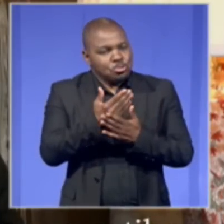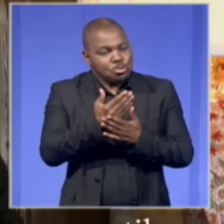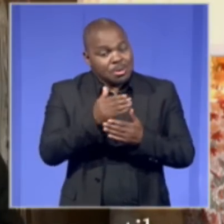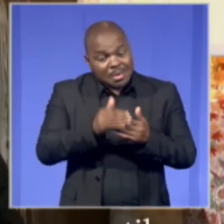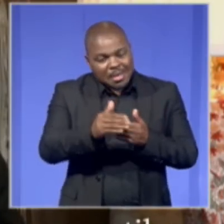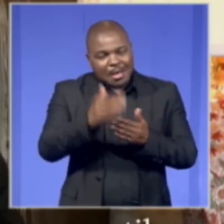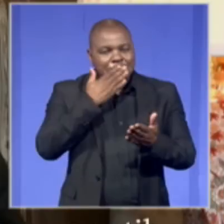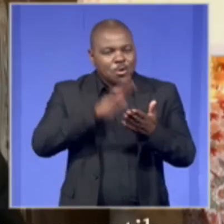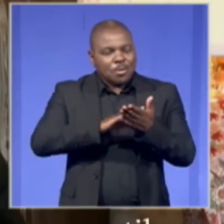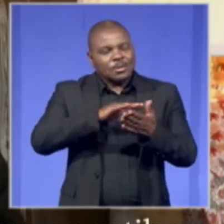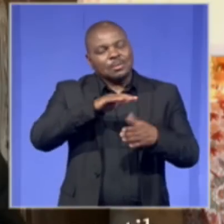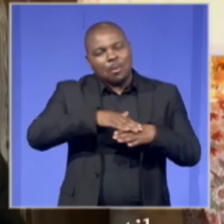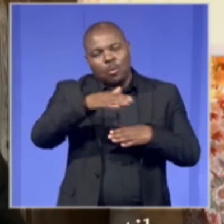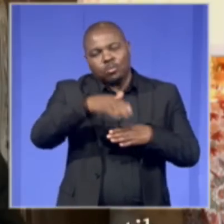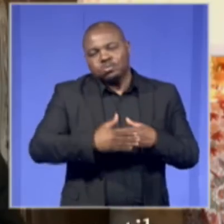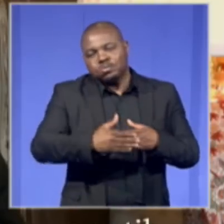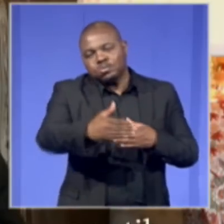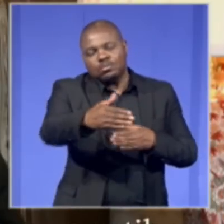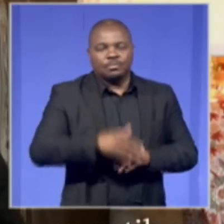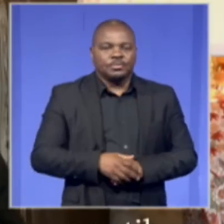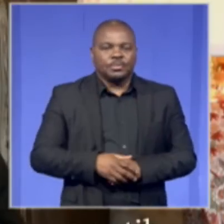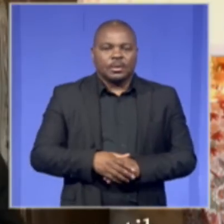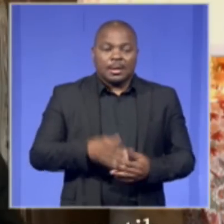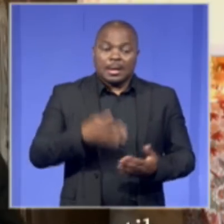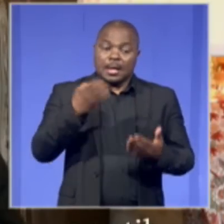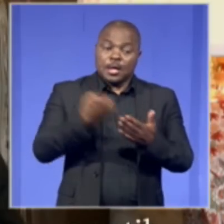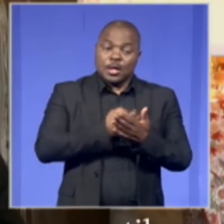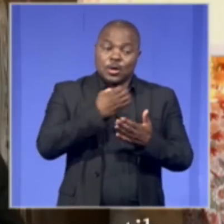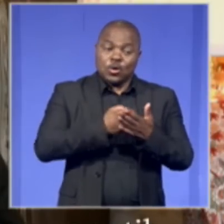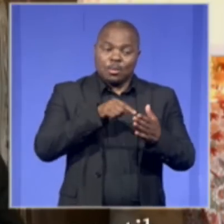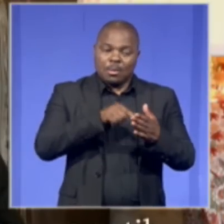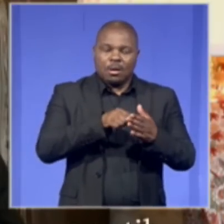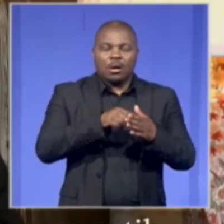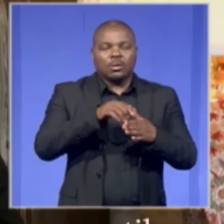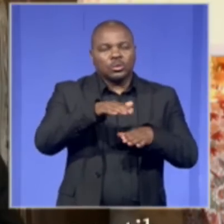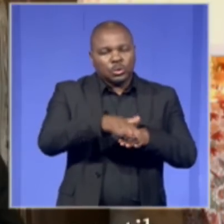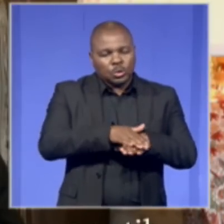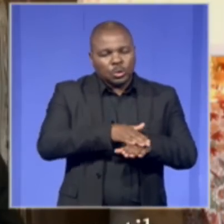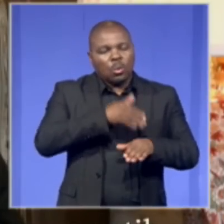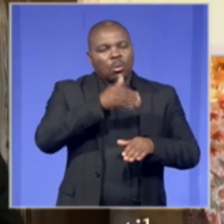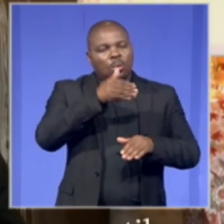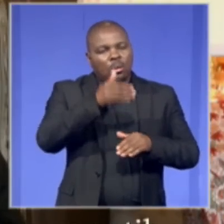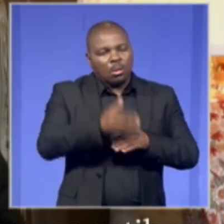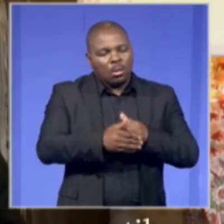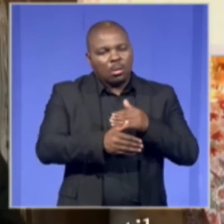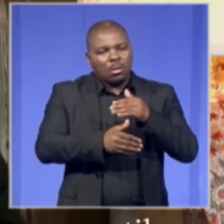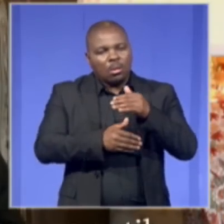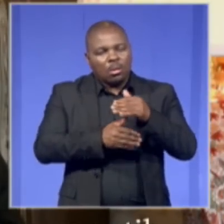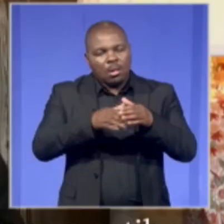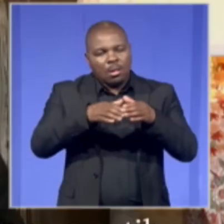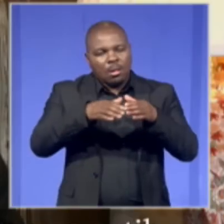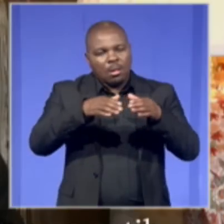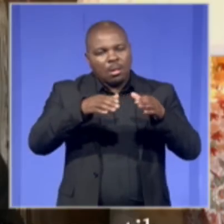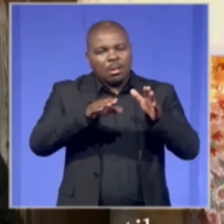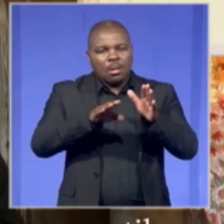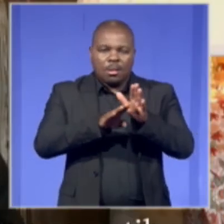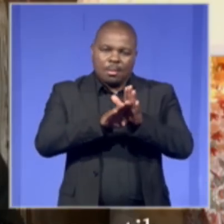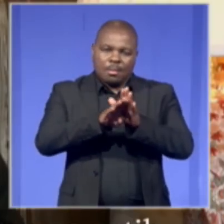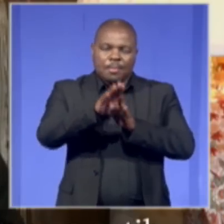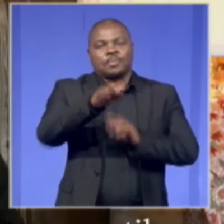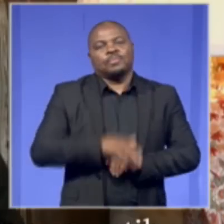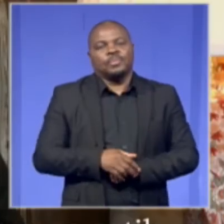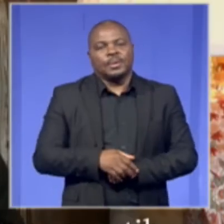promise. Our economy is slowly but steadily improving. More South Africans